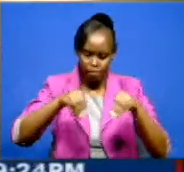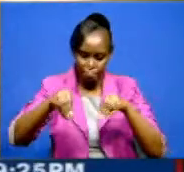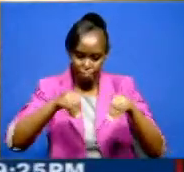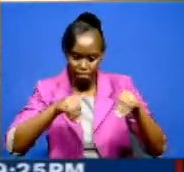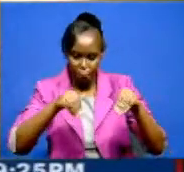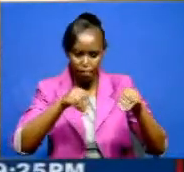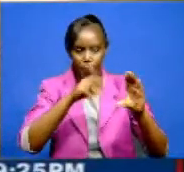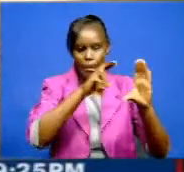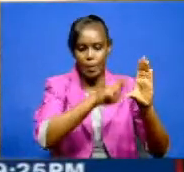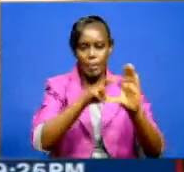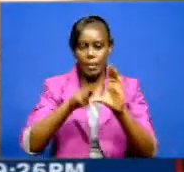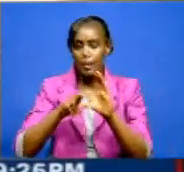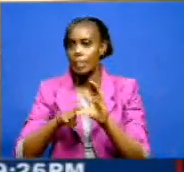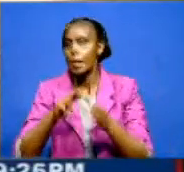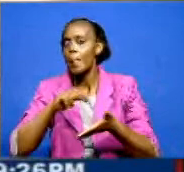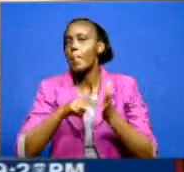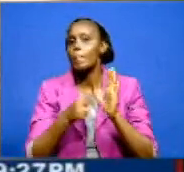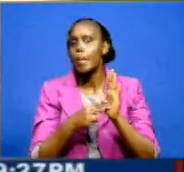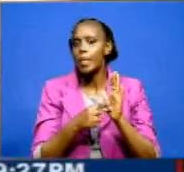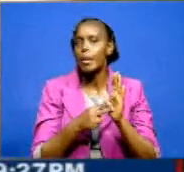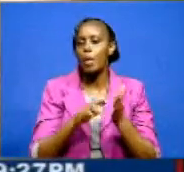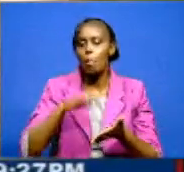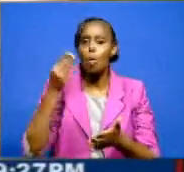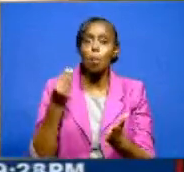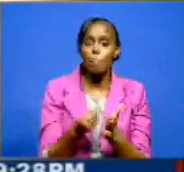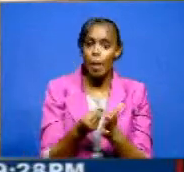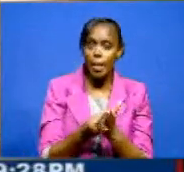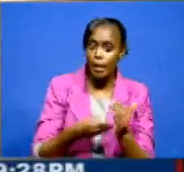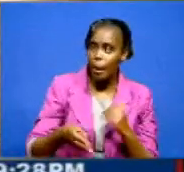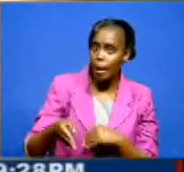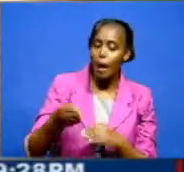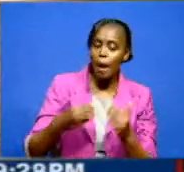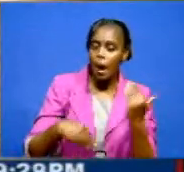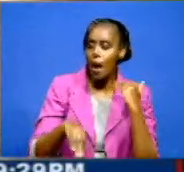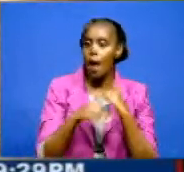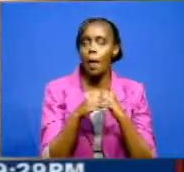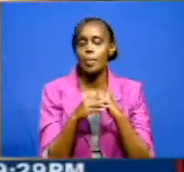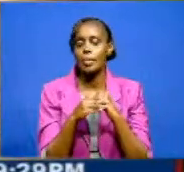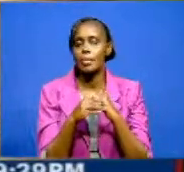means extra expenditure. It means that, Mr. Speaker,